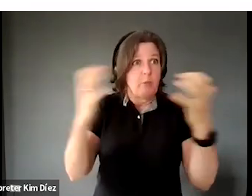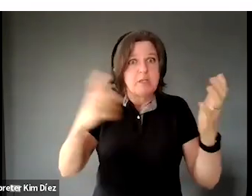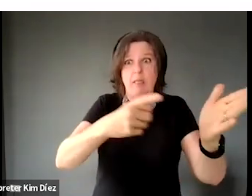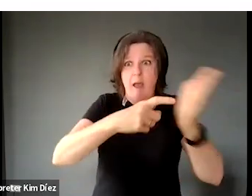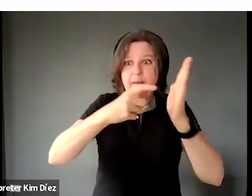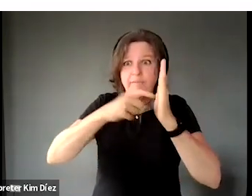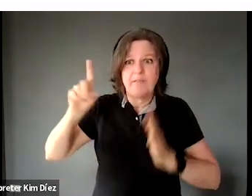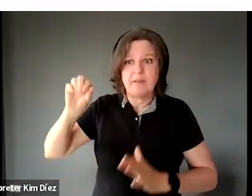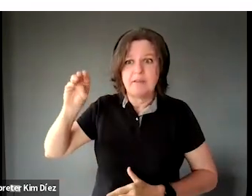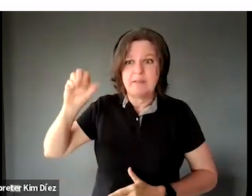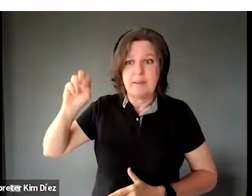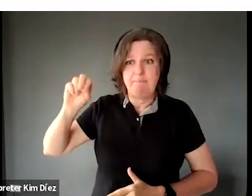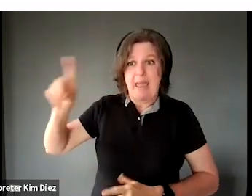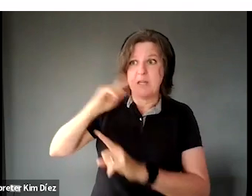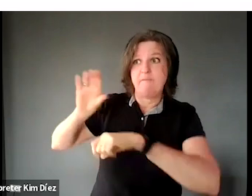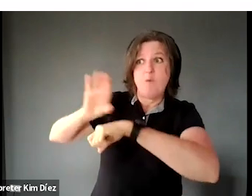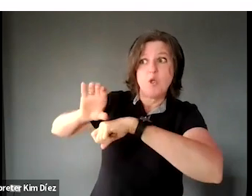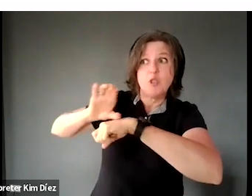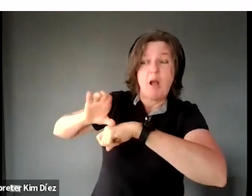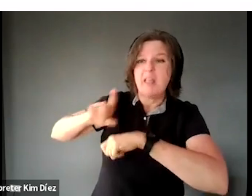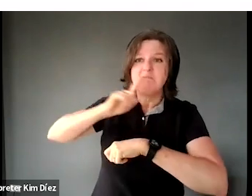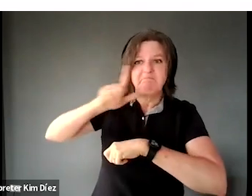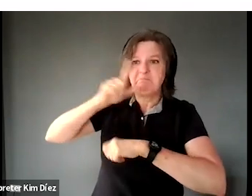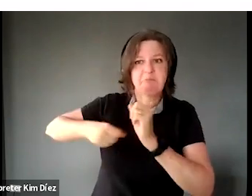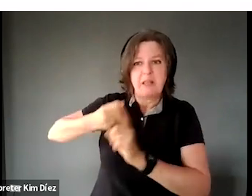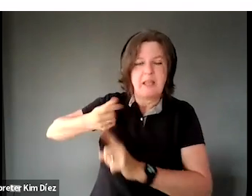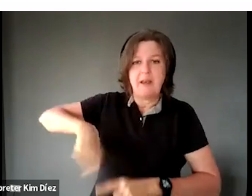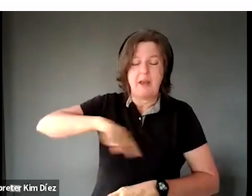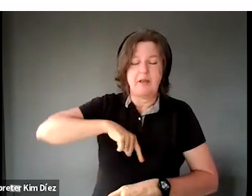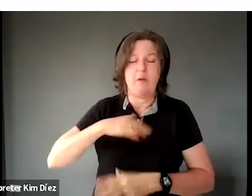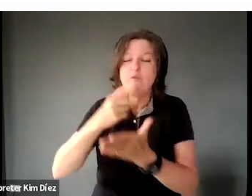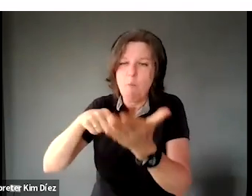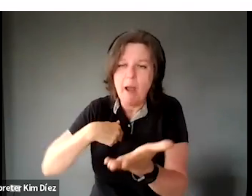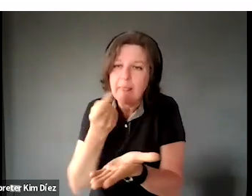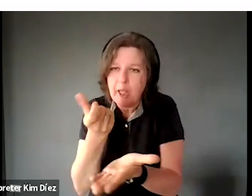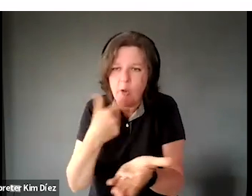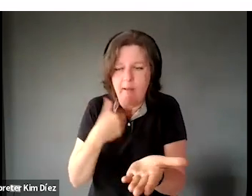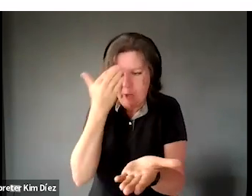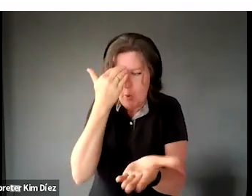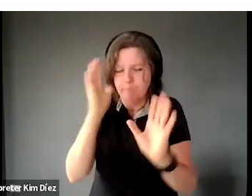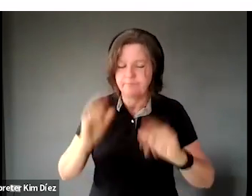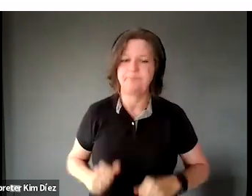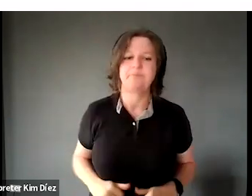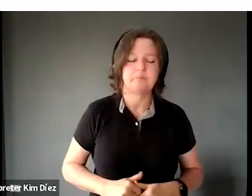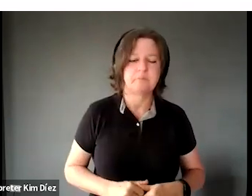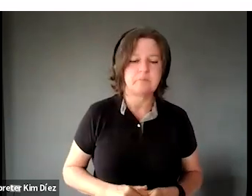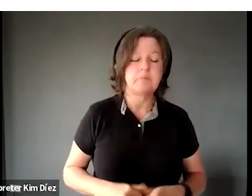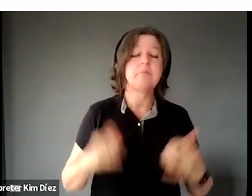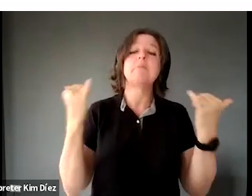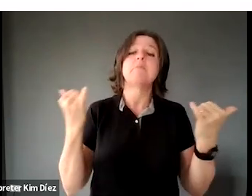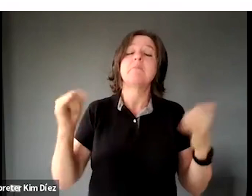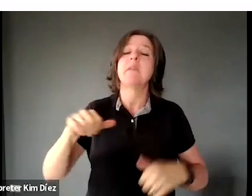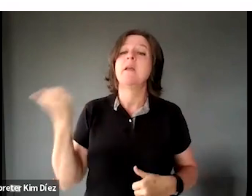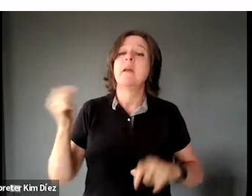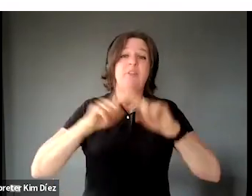requirements that need to be met, but there was still a lot of demand. So their market was not affected. And